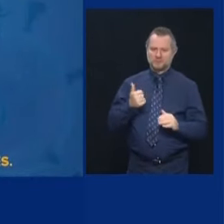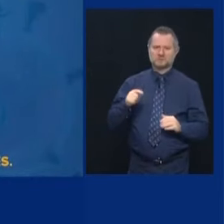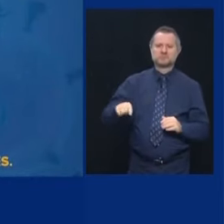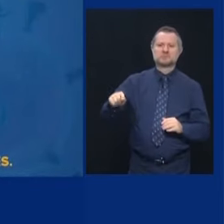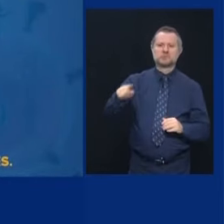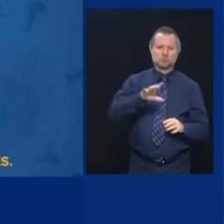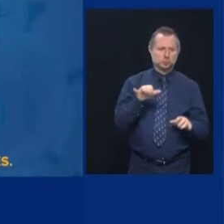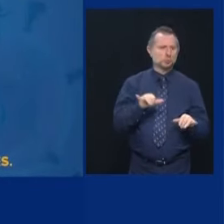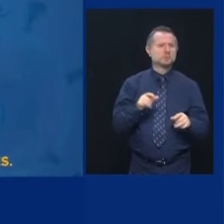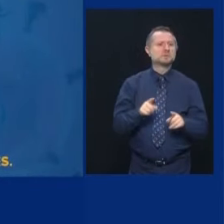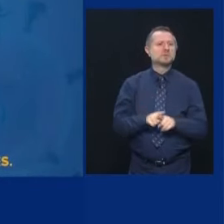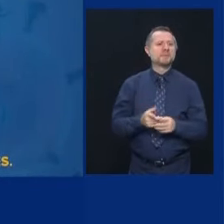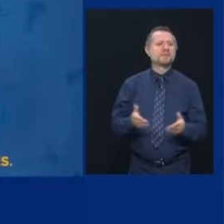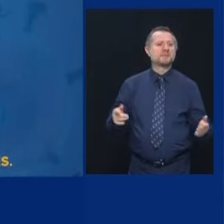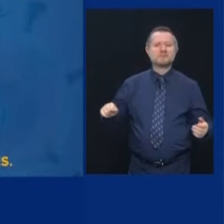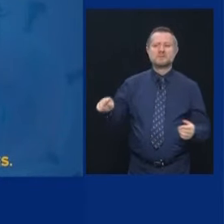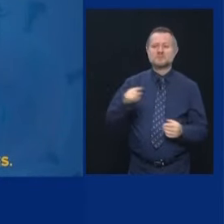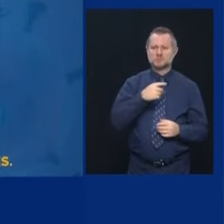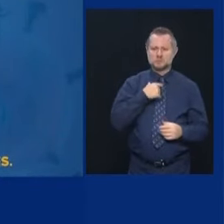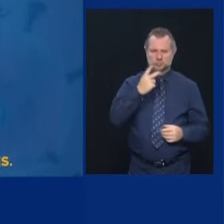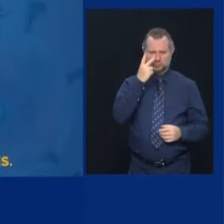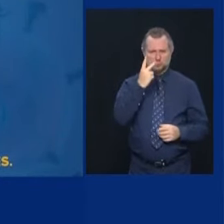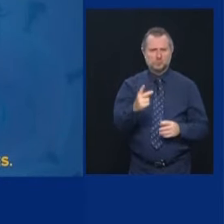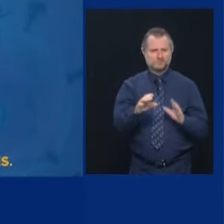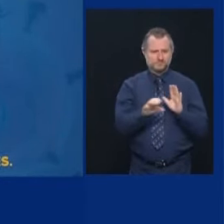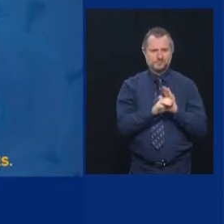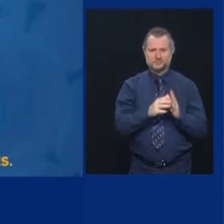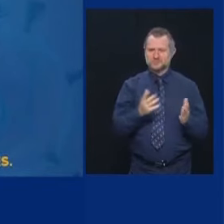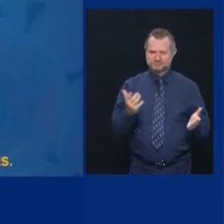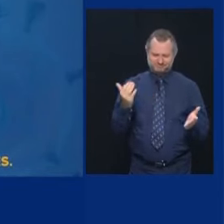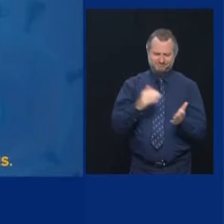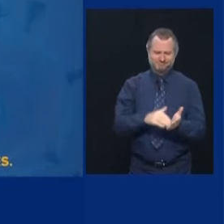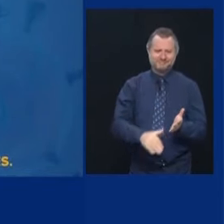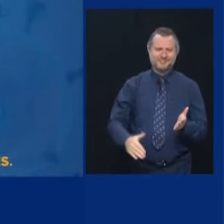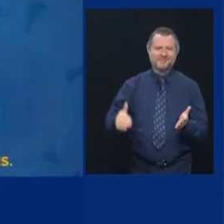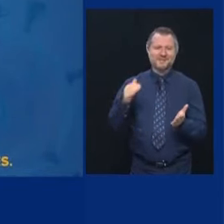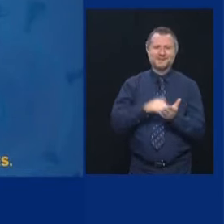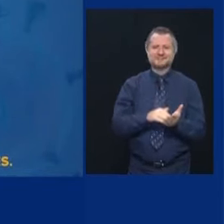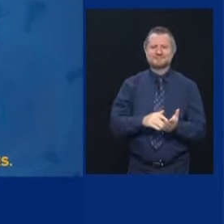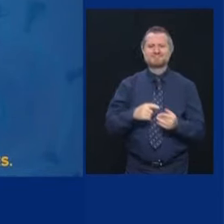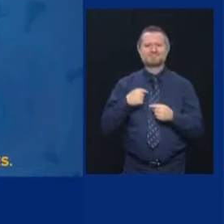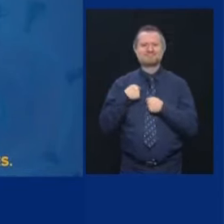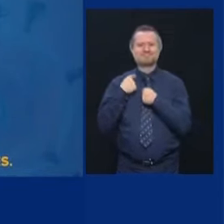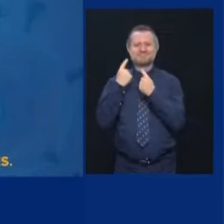You've all seen pictures like this for weeks.